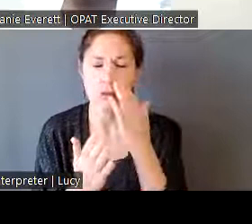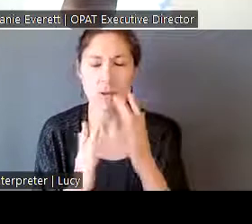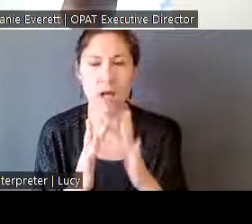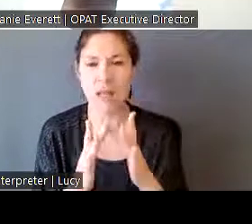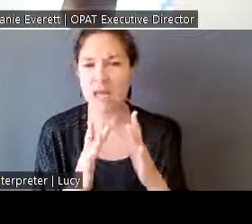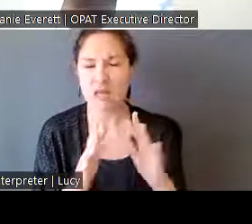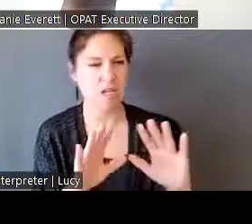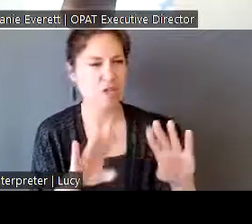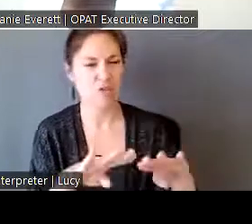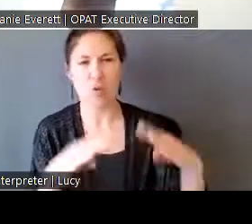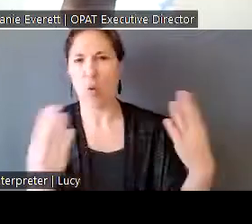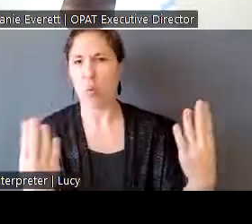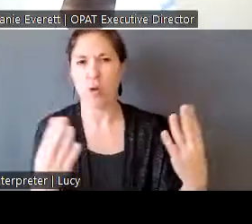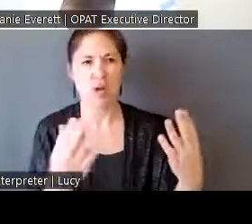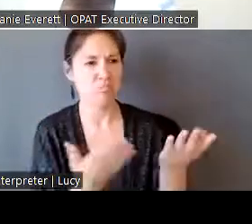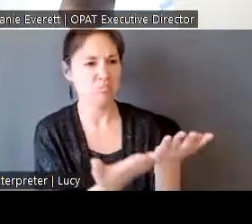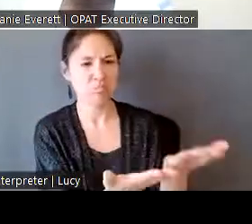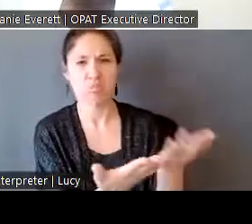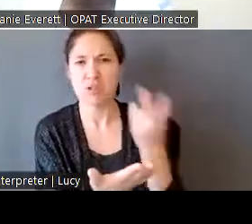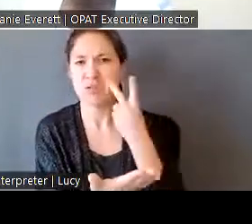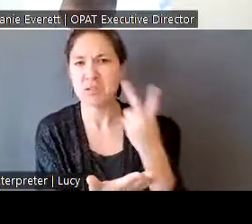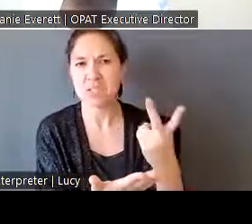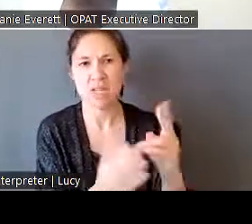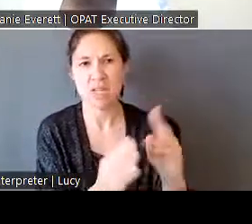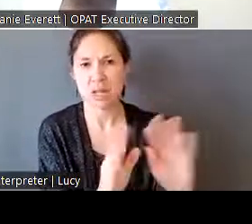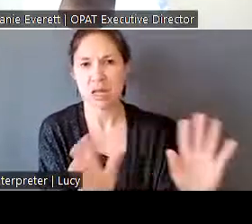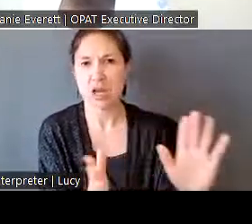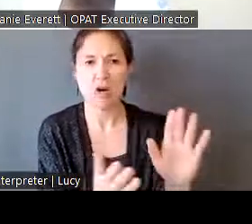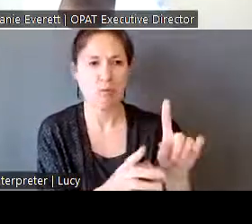transparent about what they're asking. And